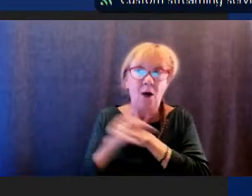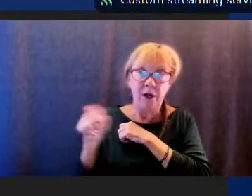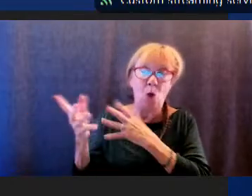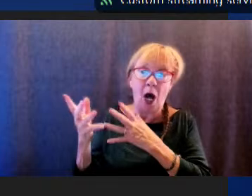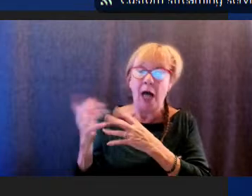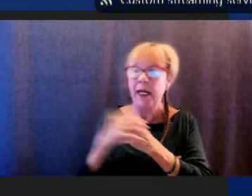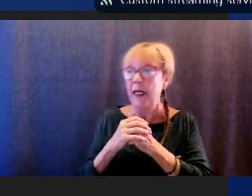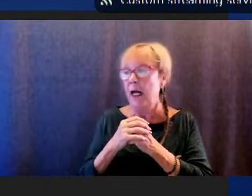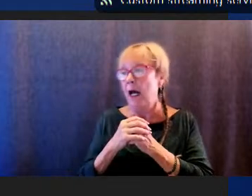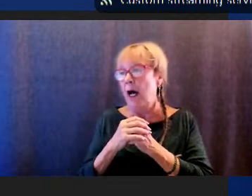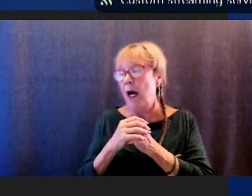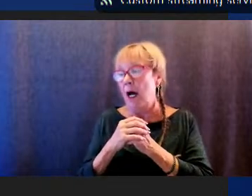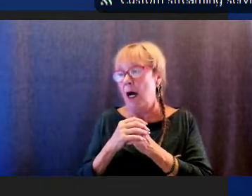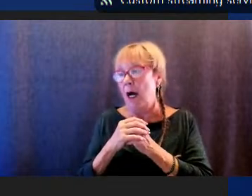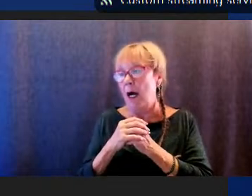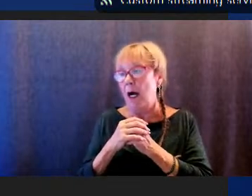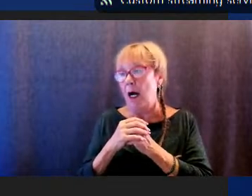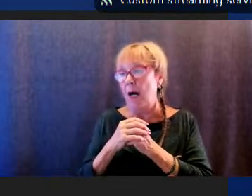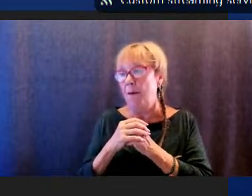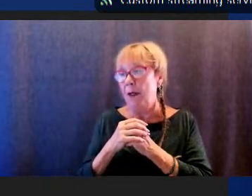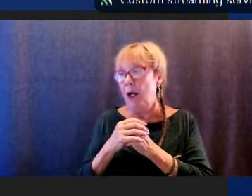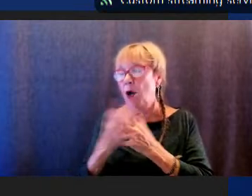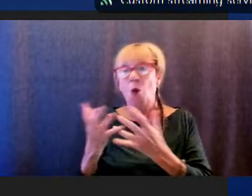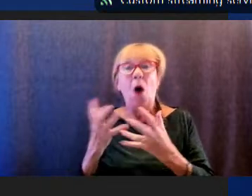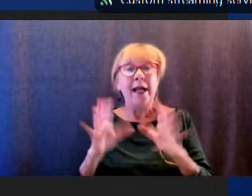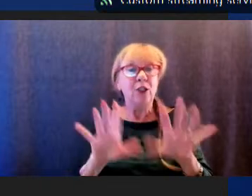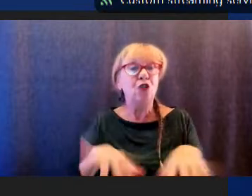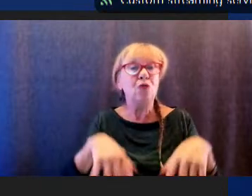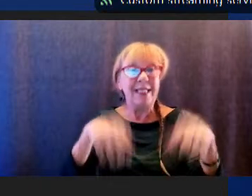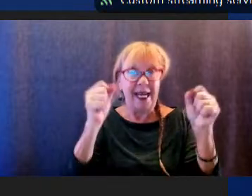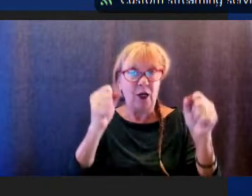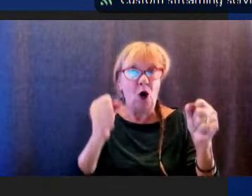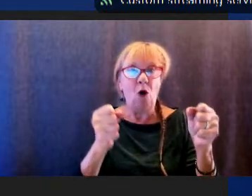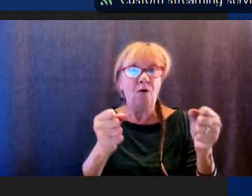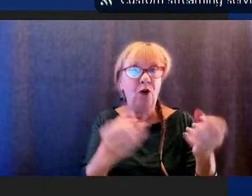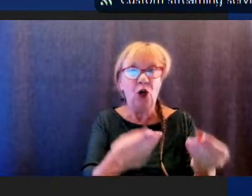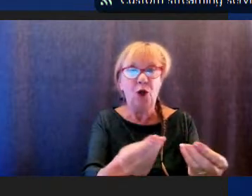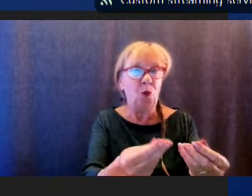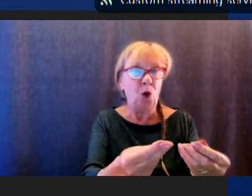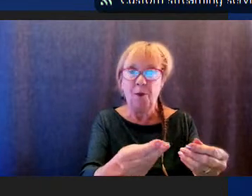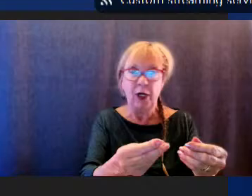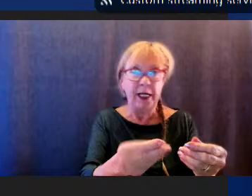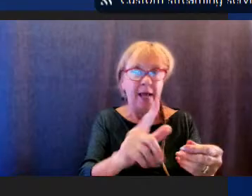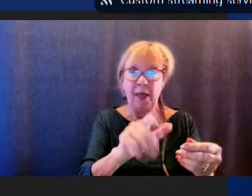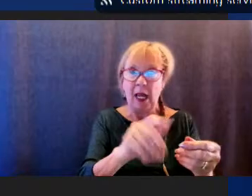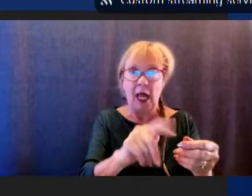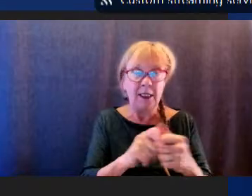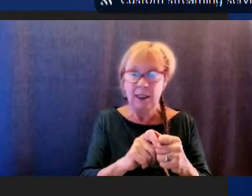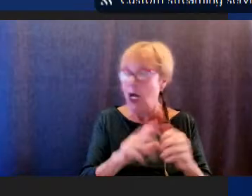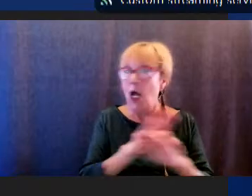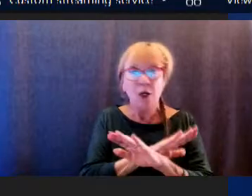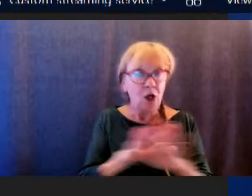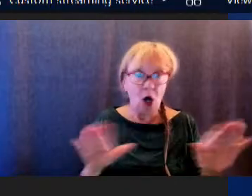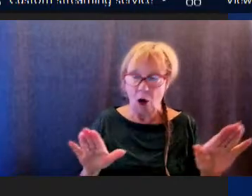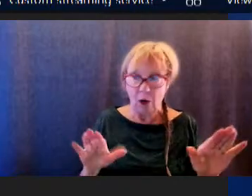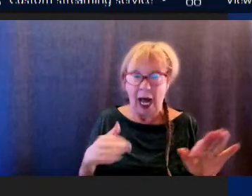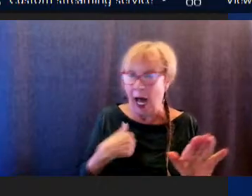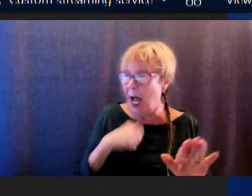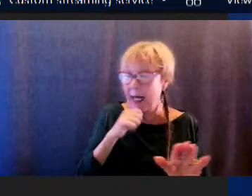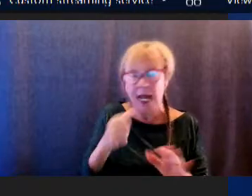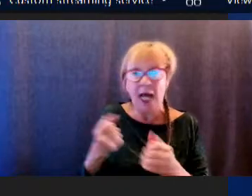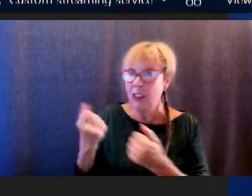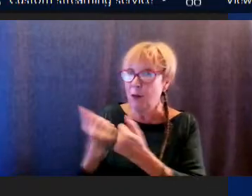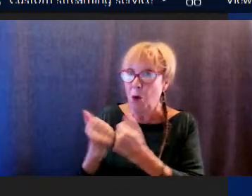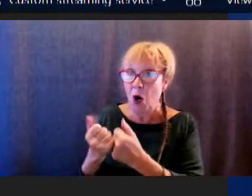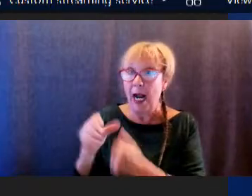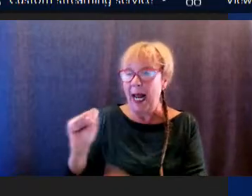something behind wanting to take over property. Nothing could be further from the truth. I did not support SB 549. In